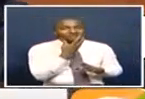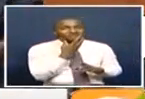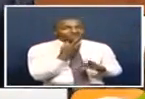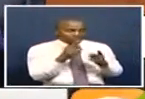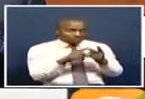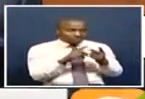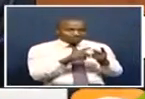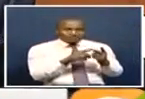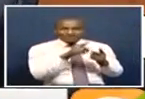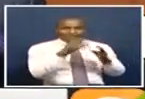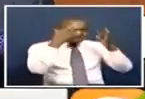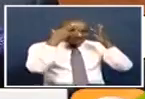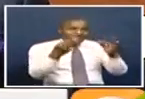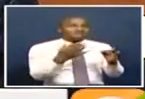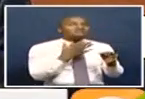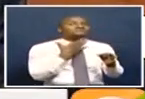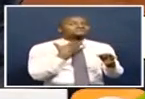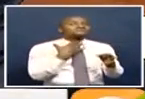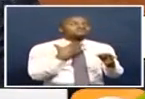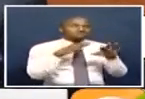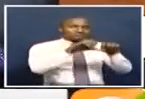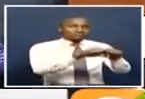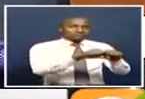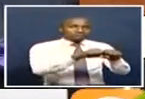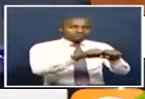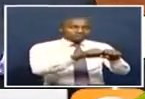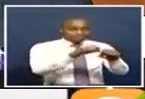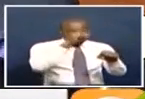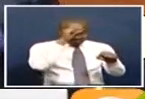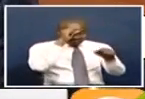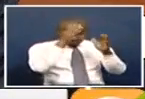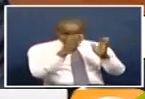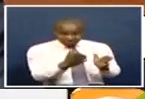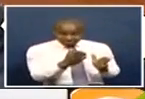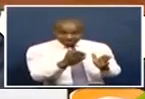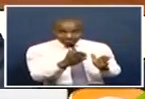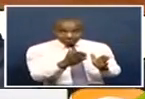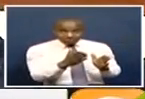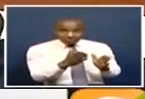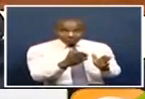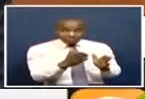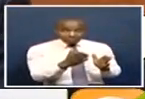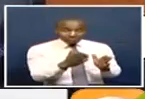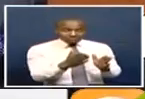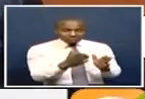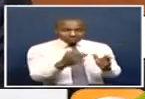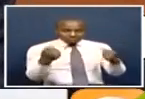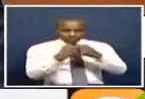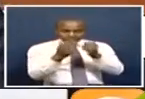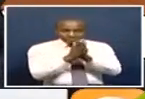and become, say he wants to become a governor versus Raguma? You know, these